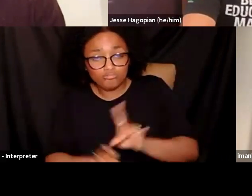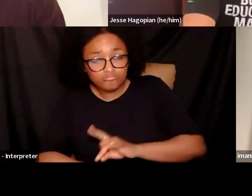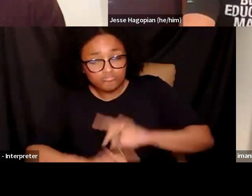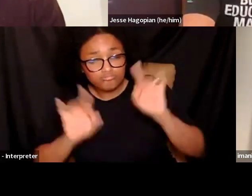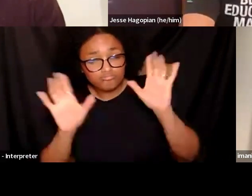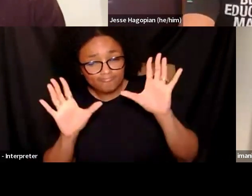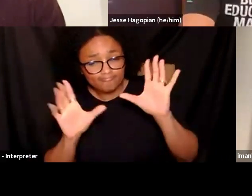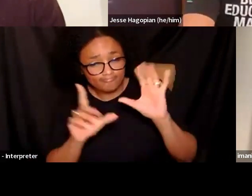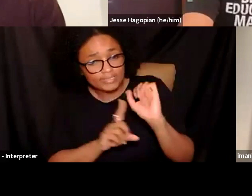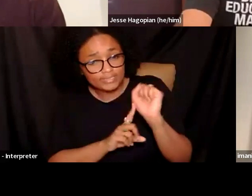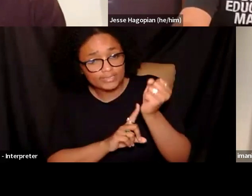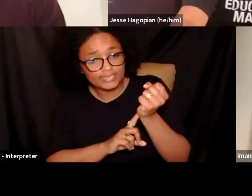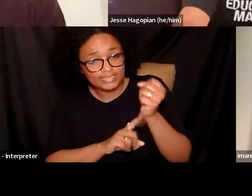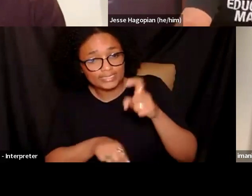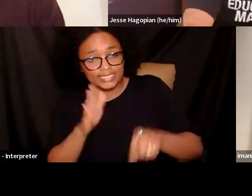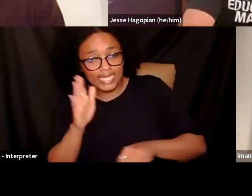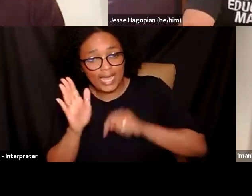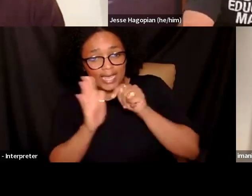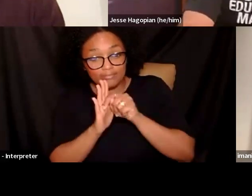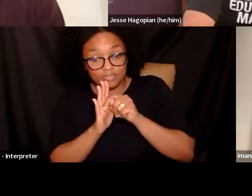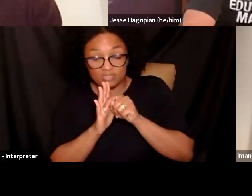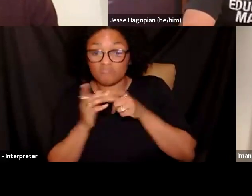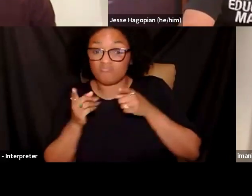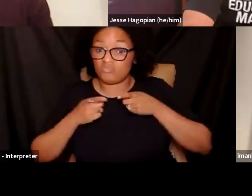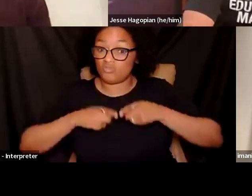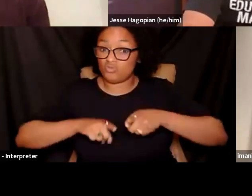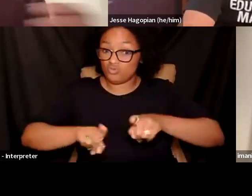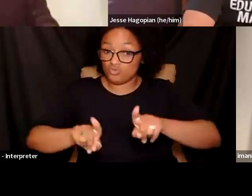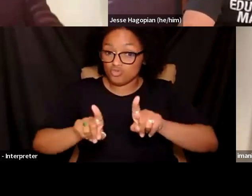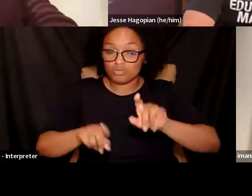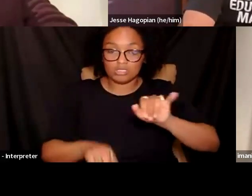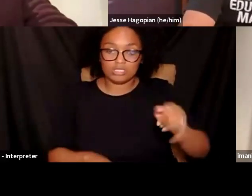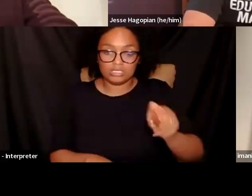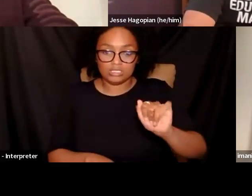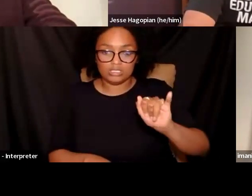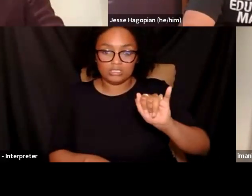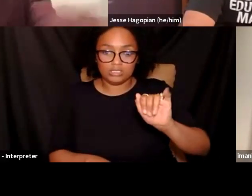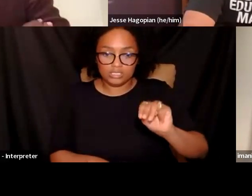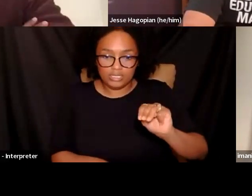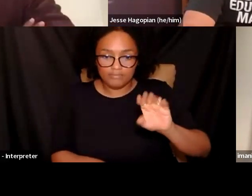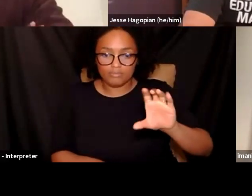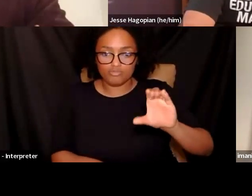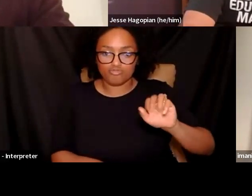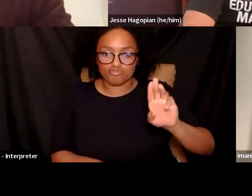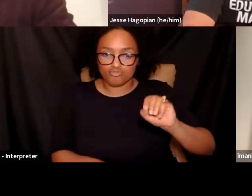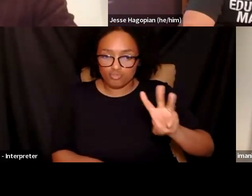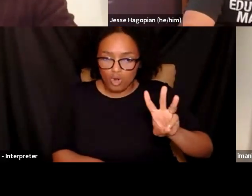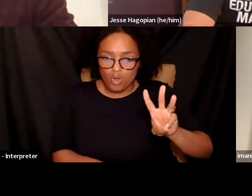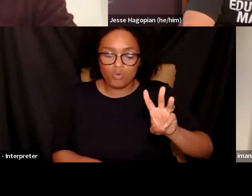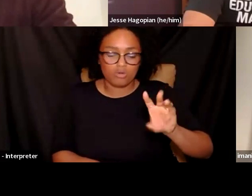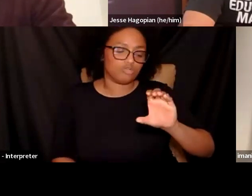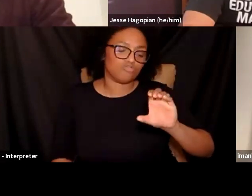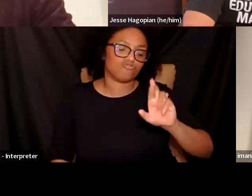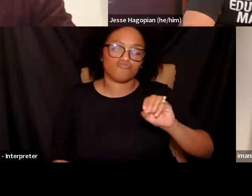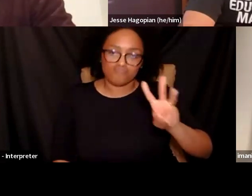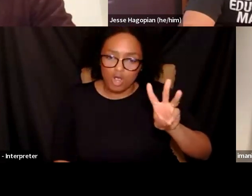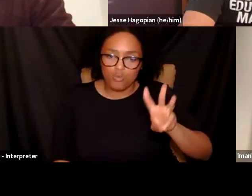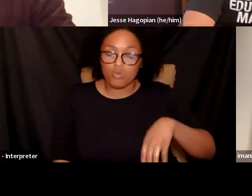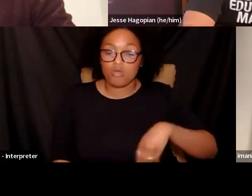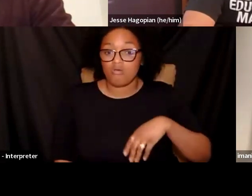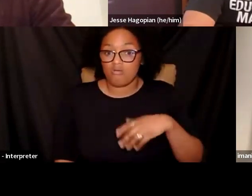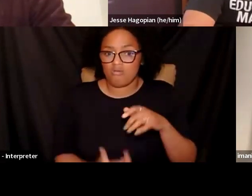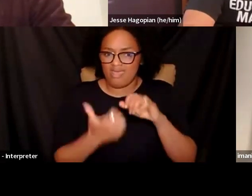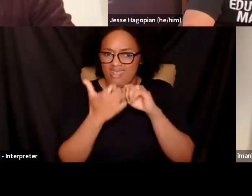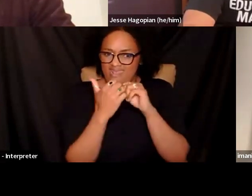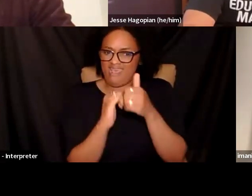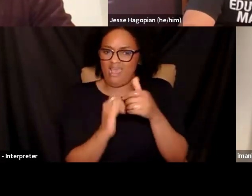context of Jim Crow, this context of a society that is explicitly discriminatory,